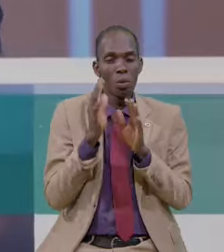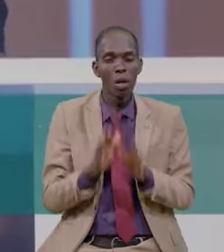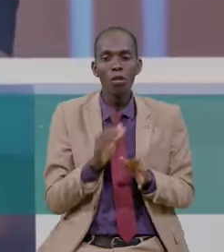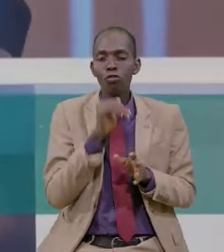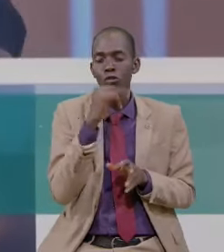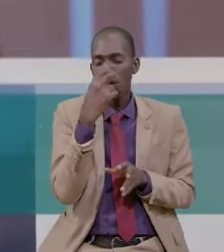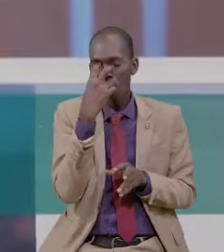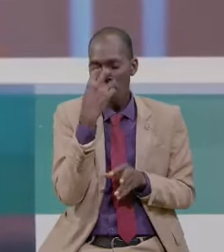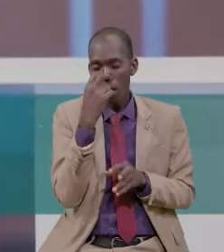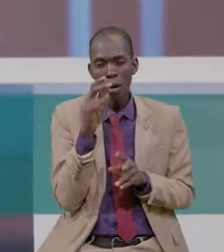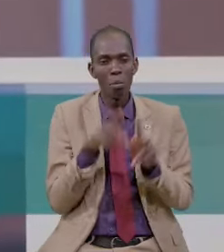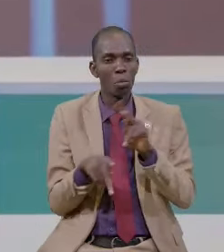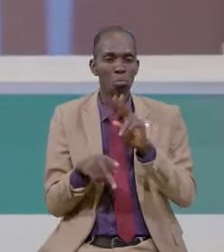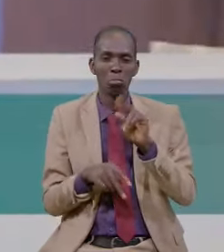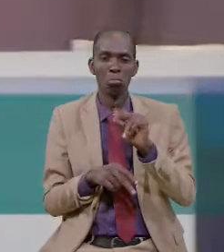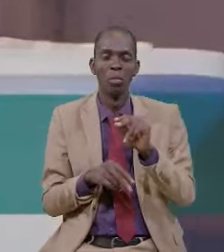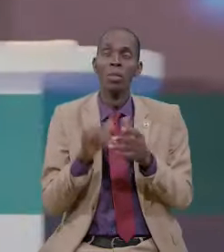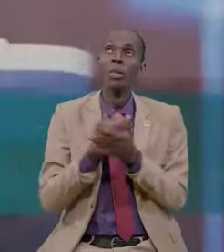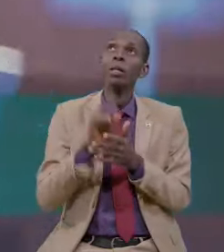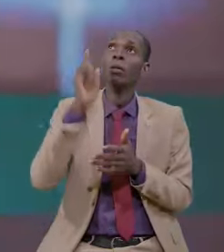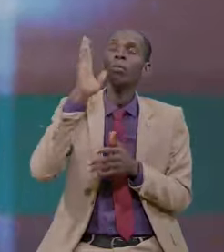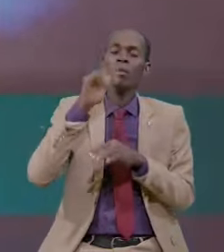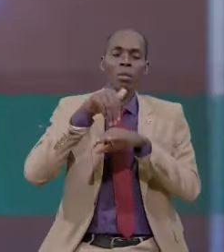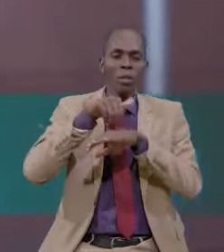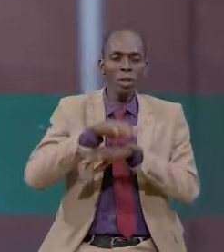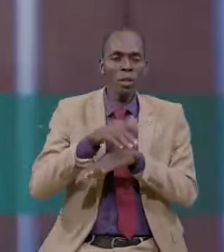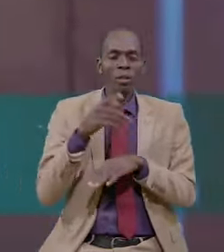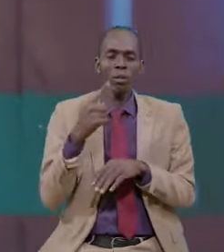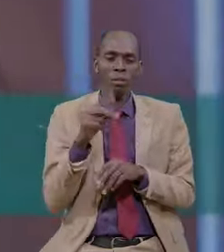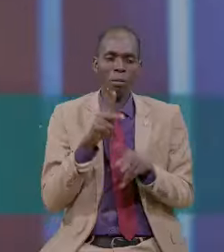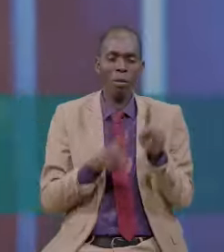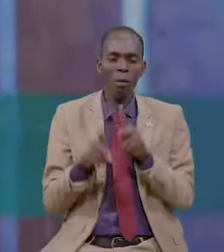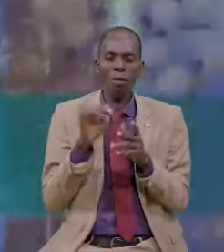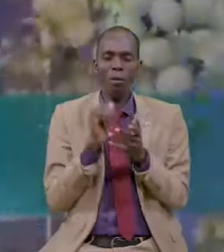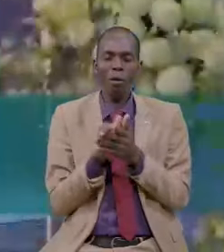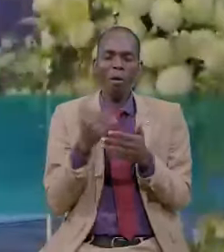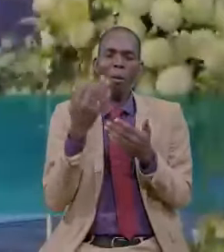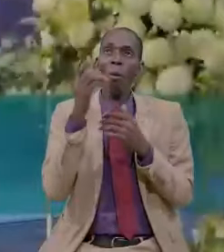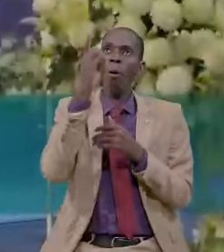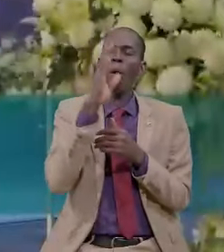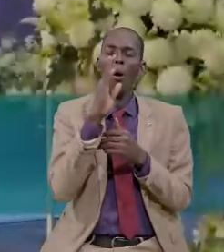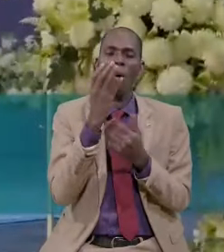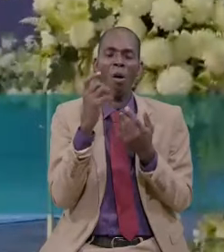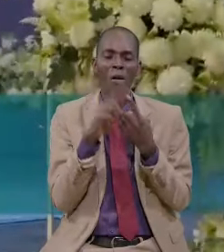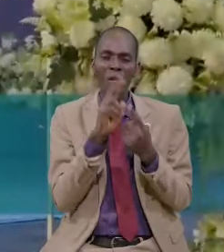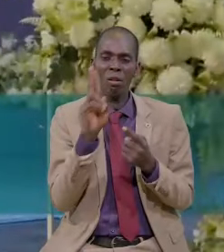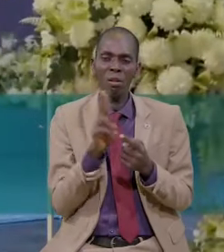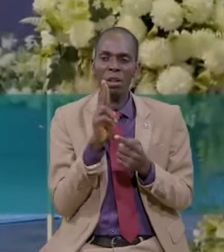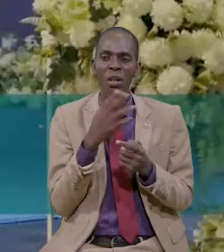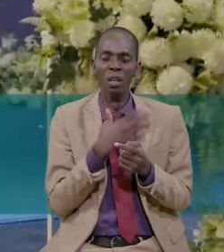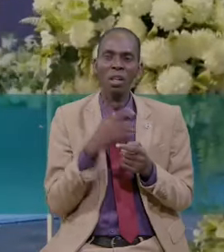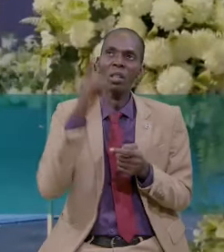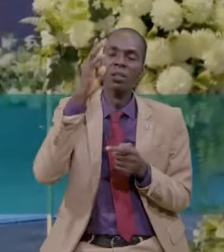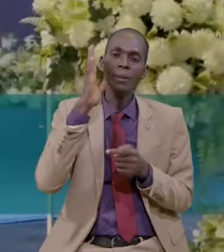people, that he will send the people that see the harvest, the people that want to do the harvesting, he'll send